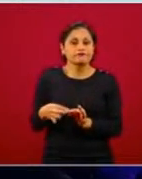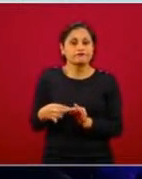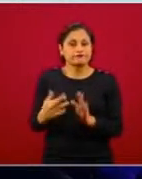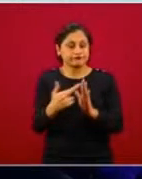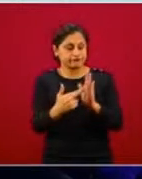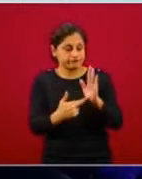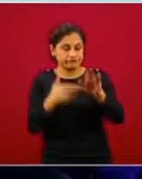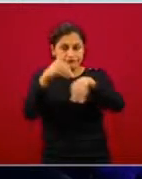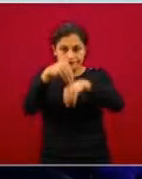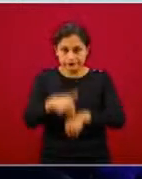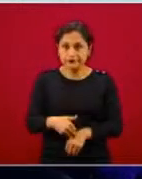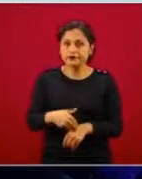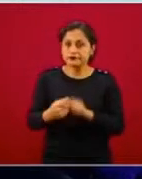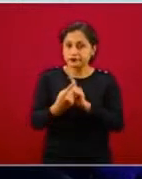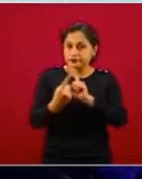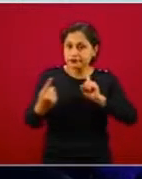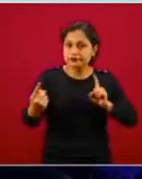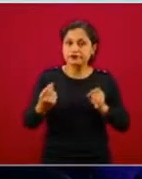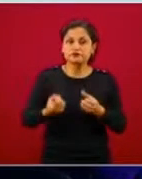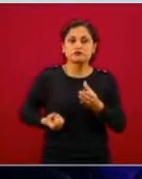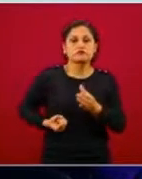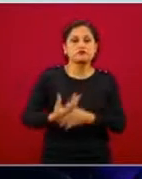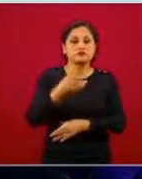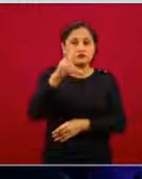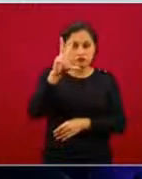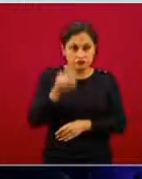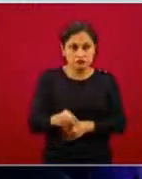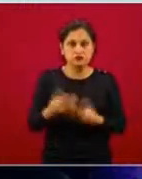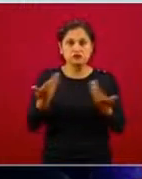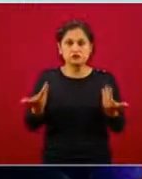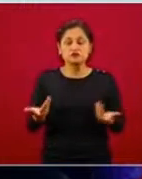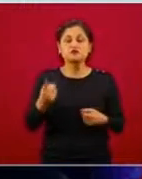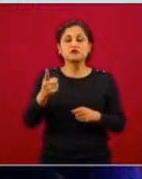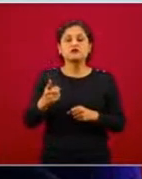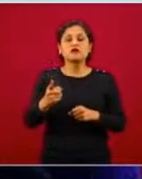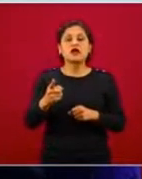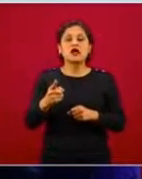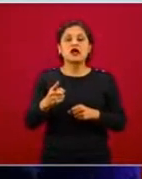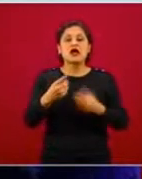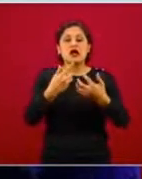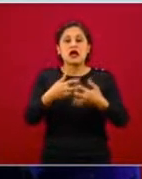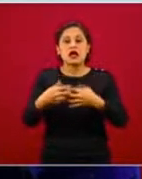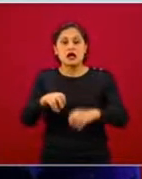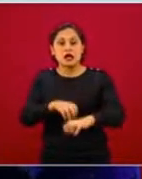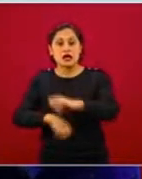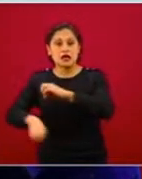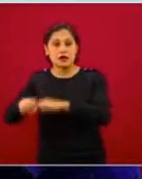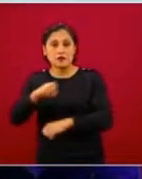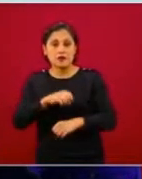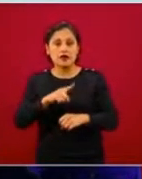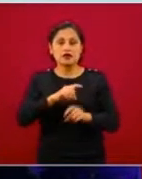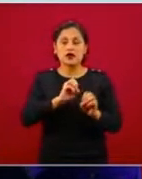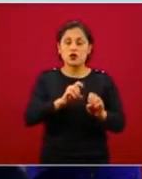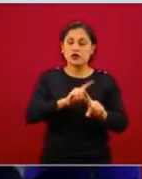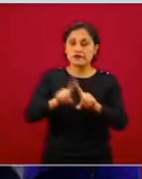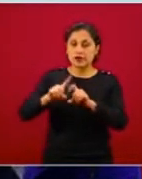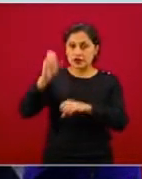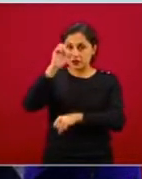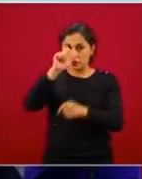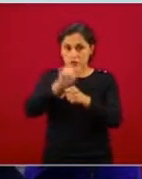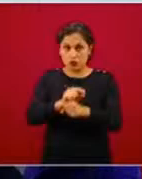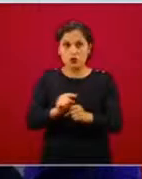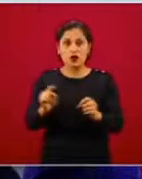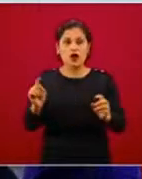Oaxaca to keep those safe distancing measures very firmly in place, stay out of public,